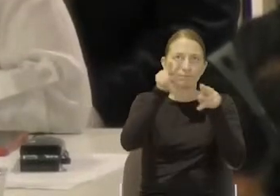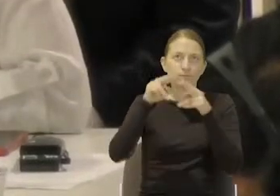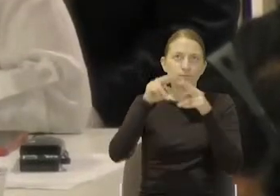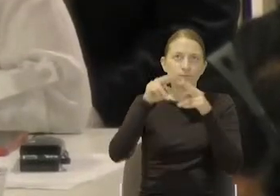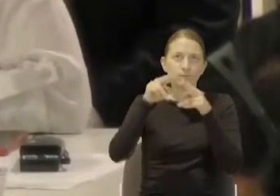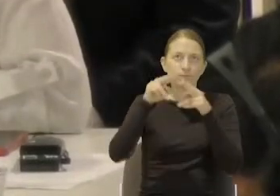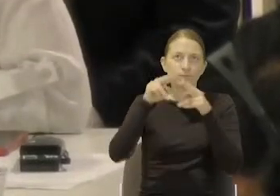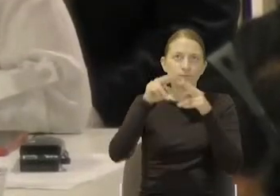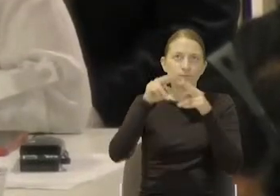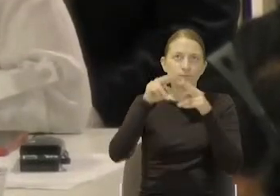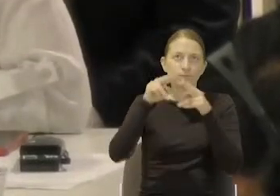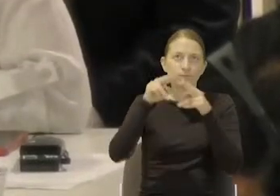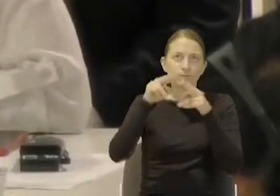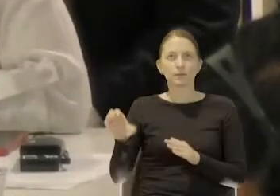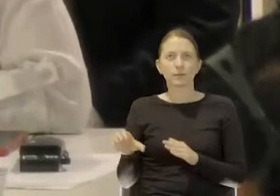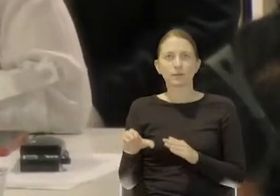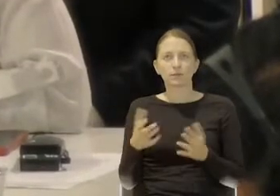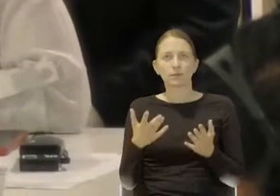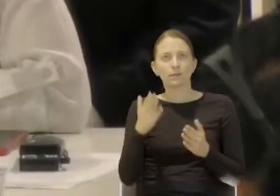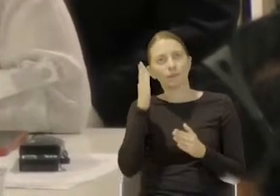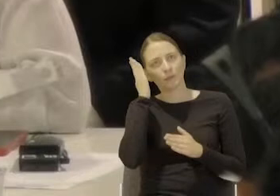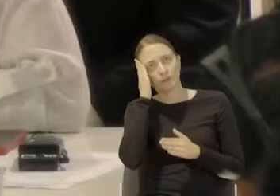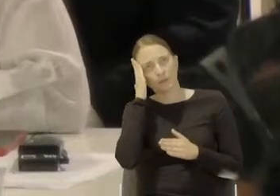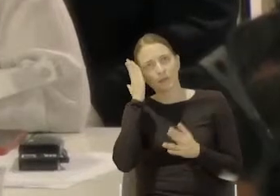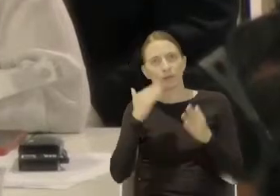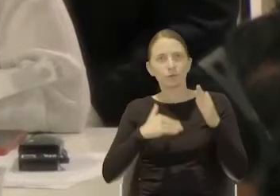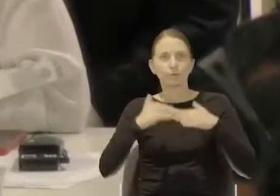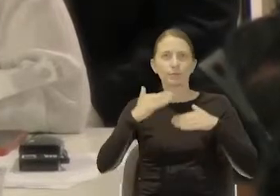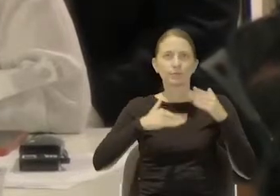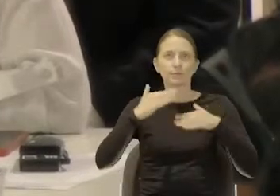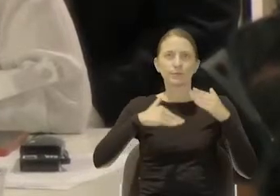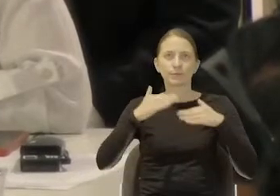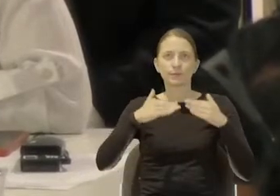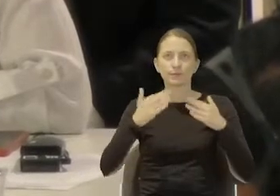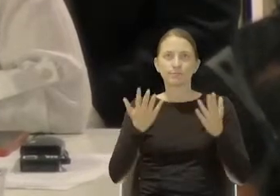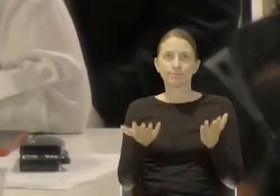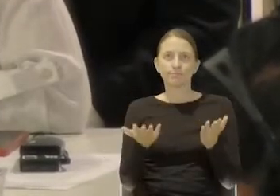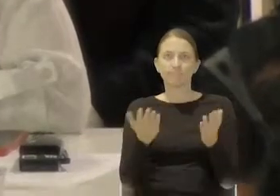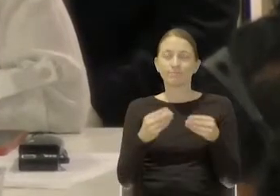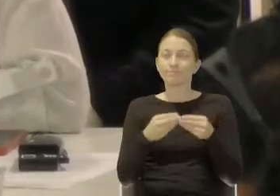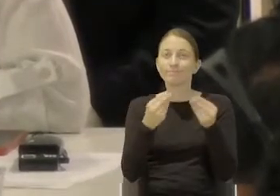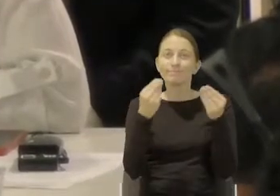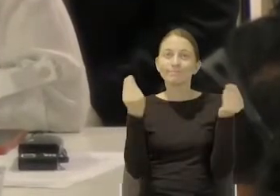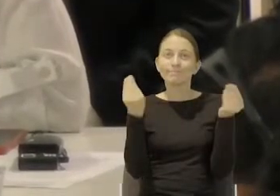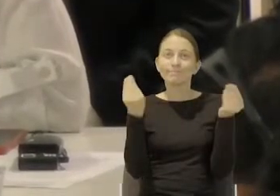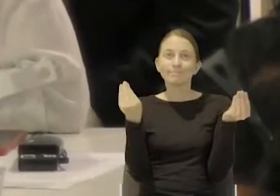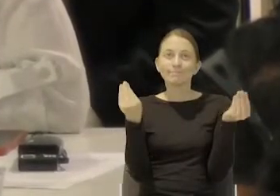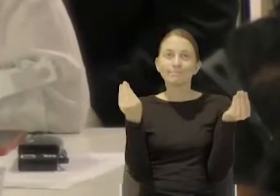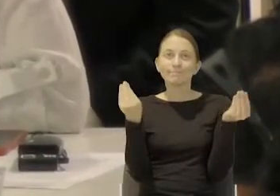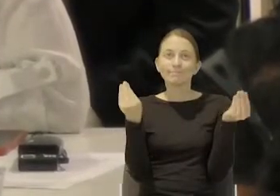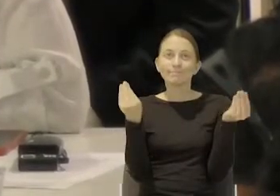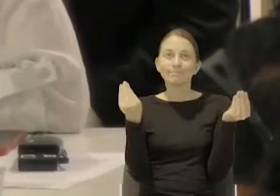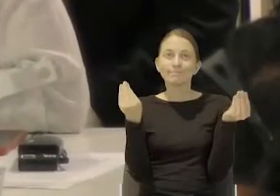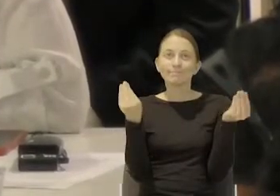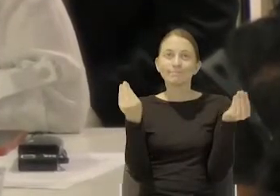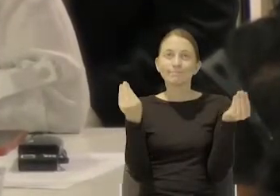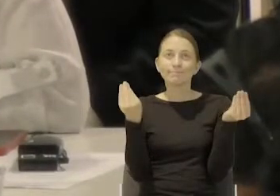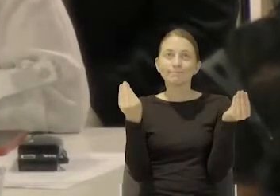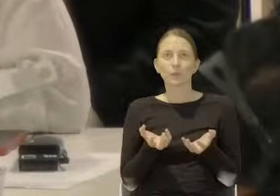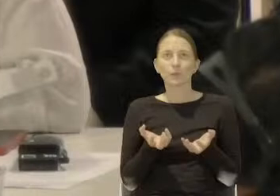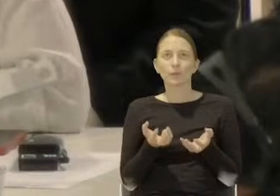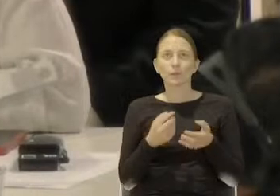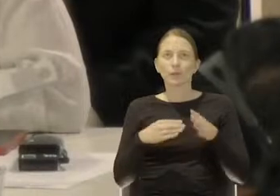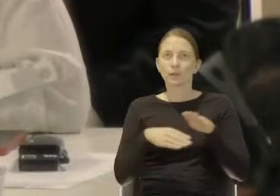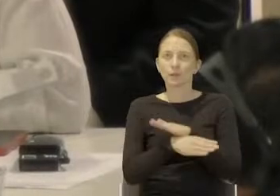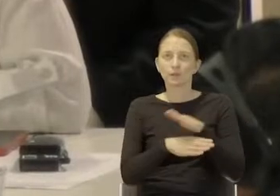National Urban Mobility Policy seeks to ensure universal accessibility, integrates modes, and encourage the use of collective